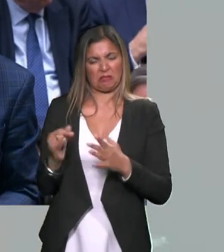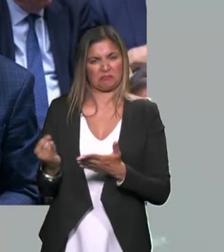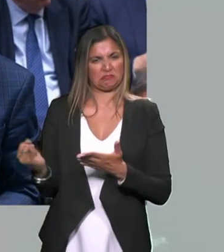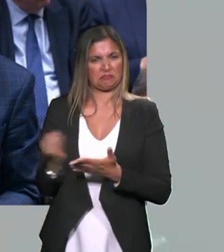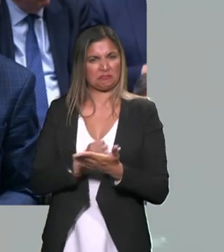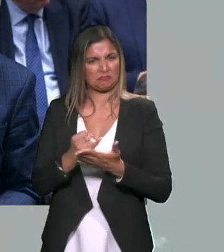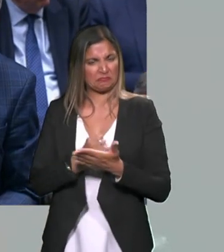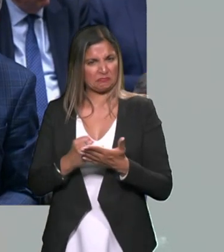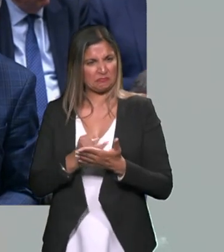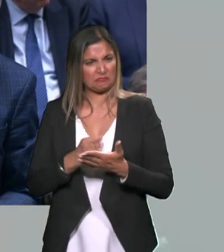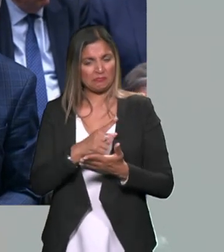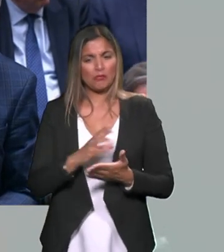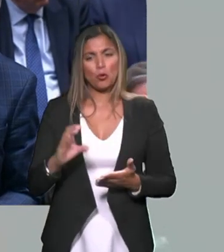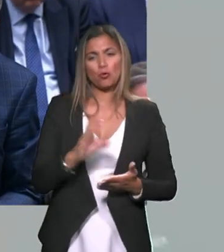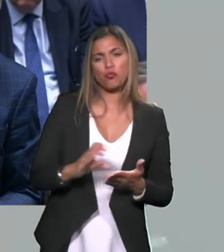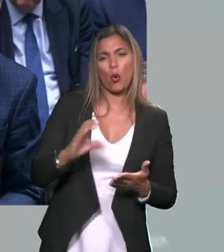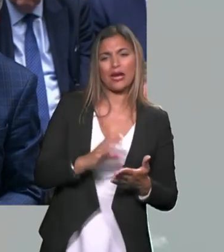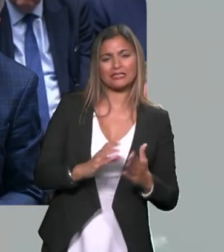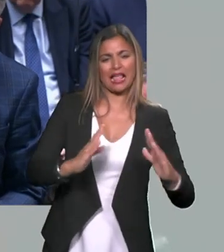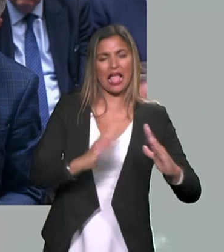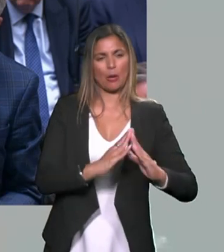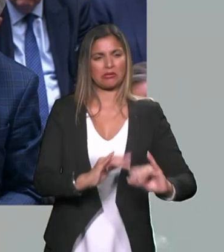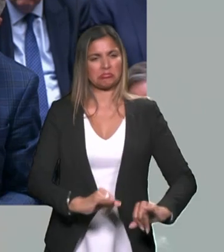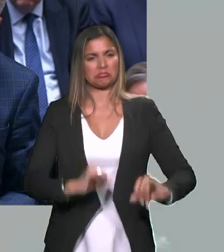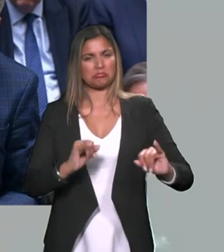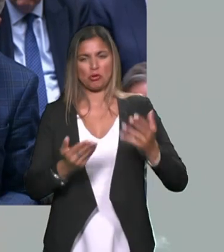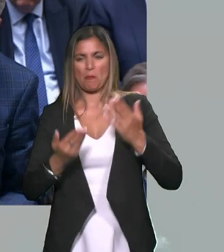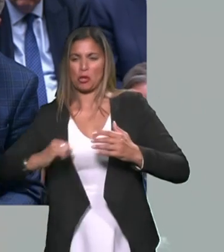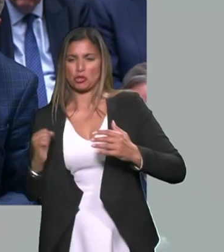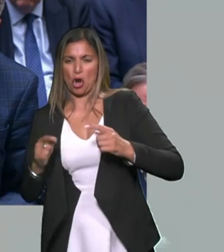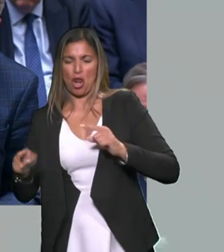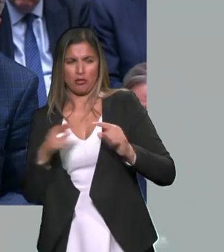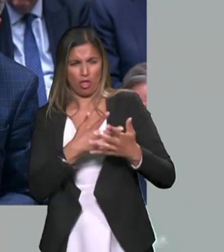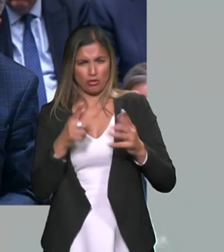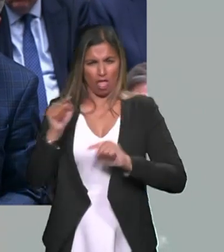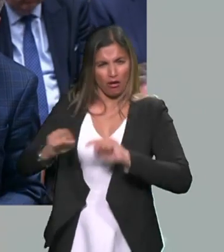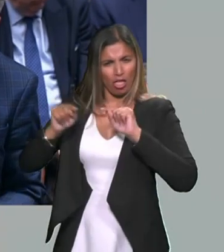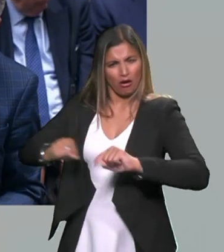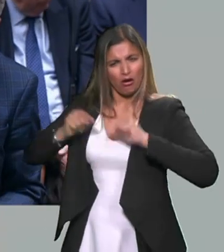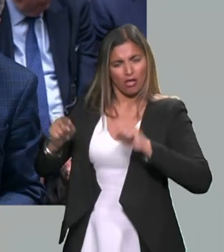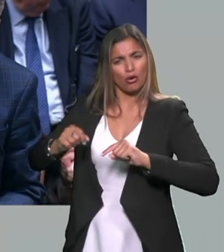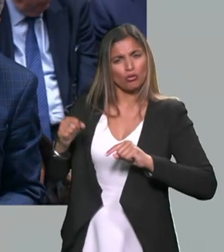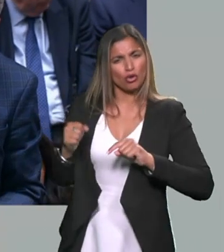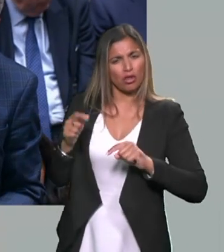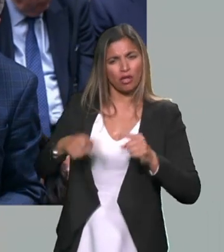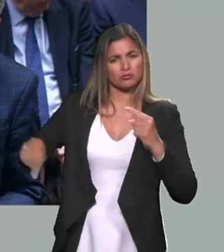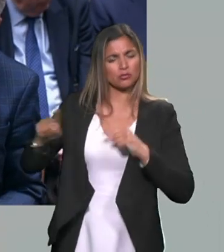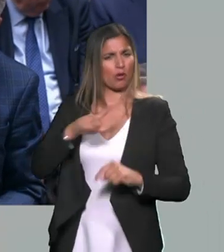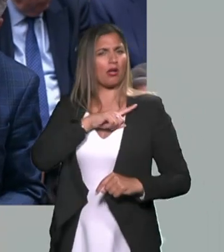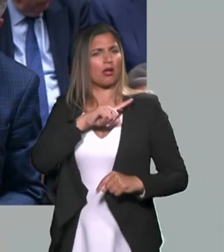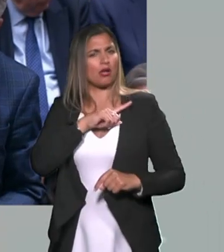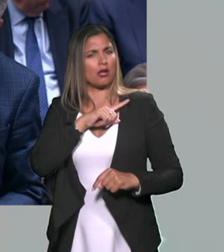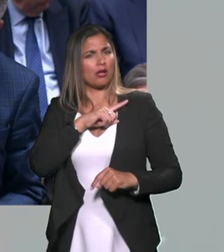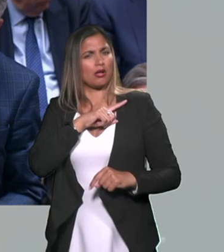in Strathclyde. He called for an ending of the Barnett formula, and he stated an MP from a Scottish constituency shouldn't be a Prime Minister.